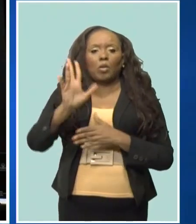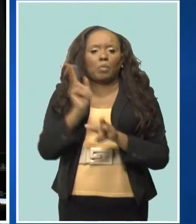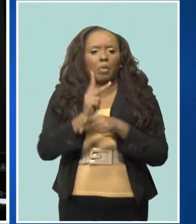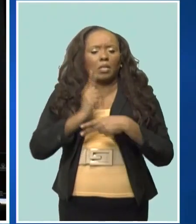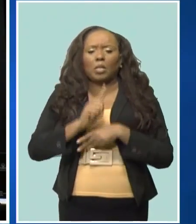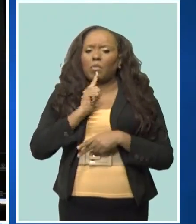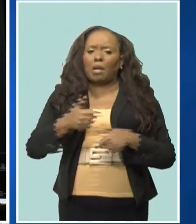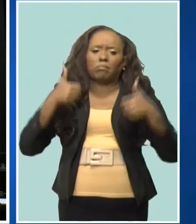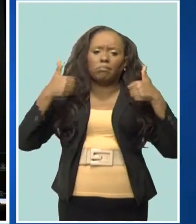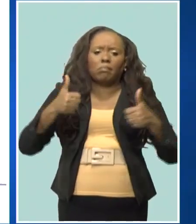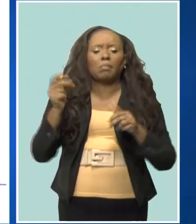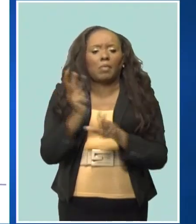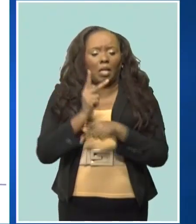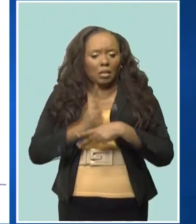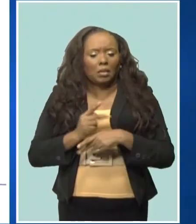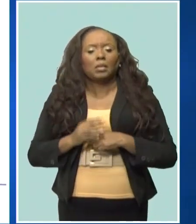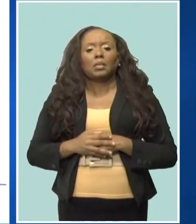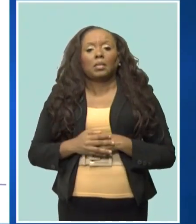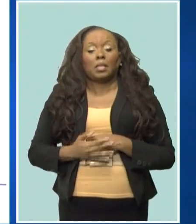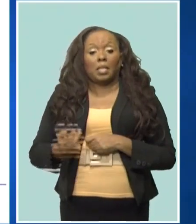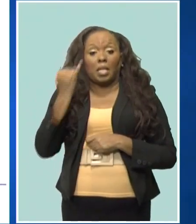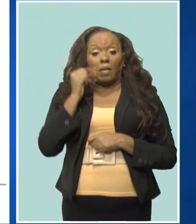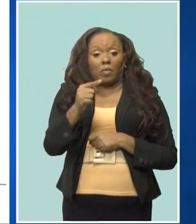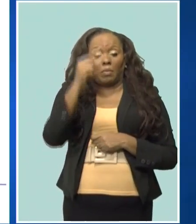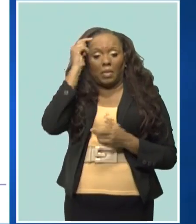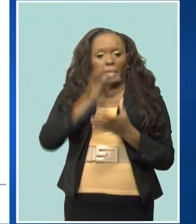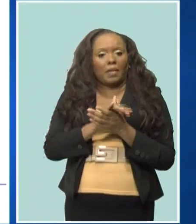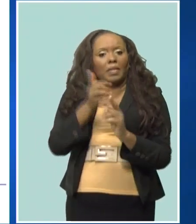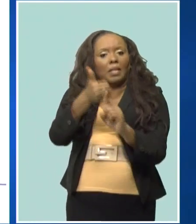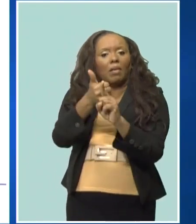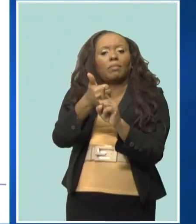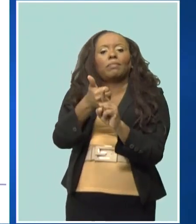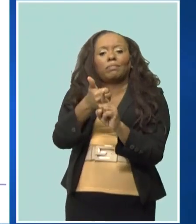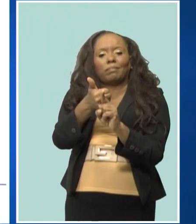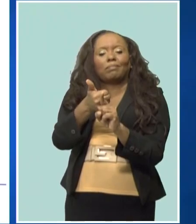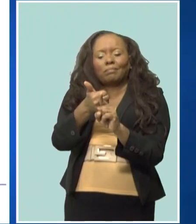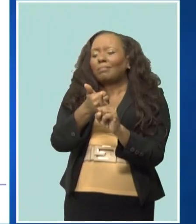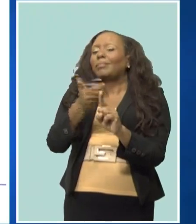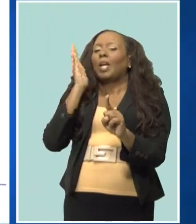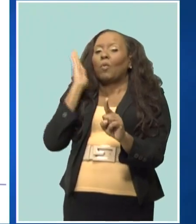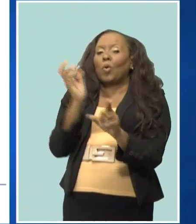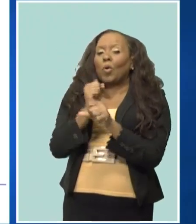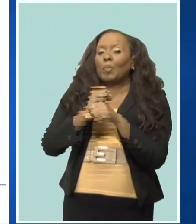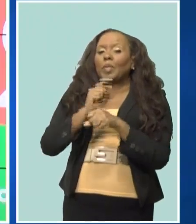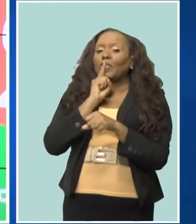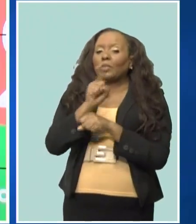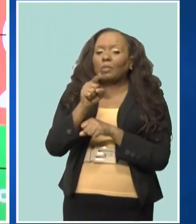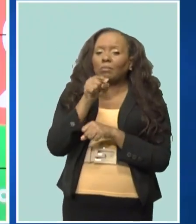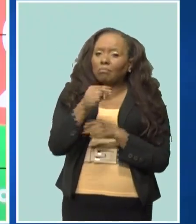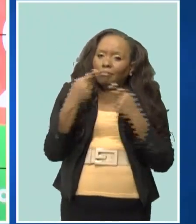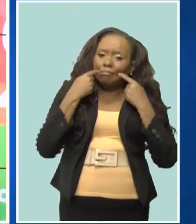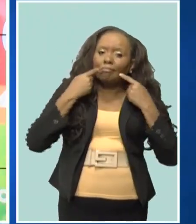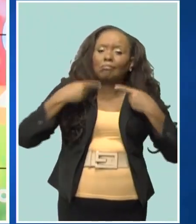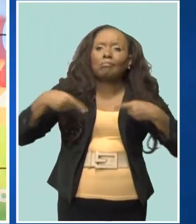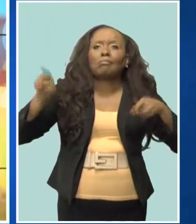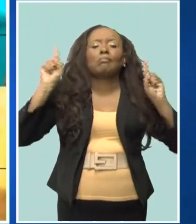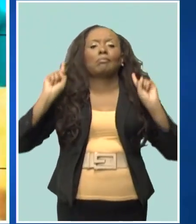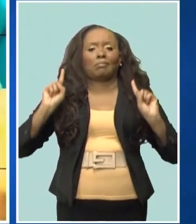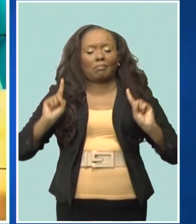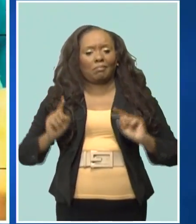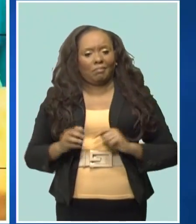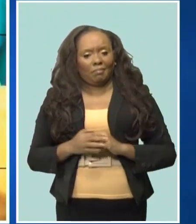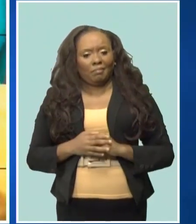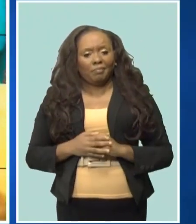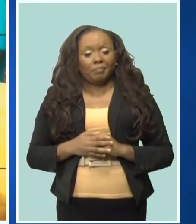in self, because at the end of the day, if you believe in self, you will do what you're supposed to do to ensure that success is at the finish